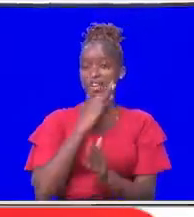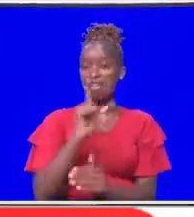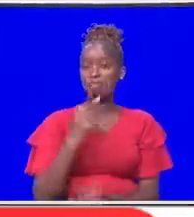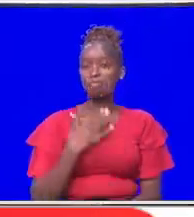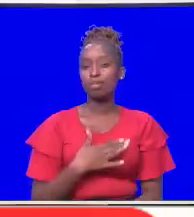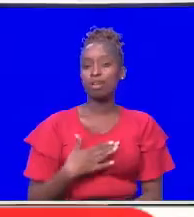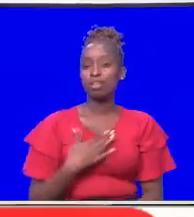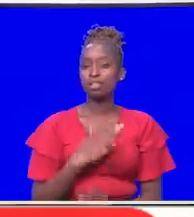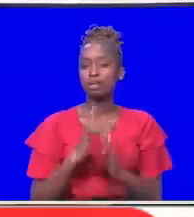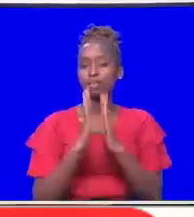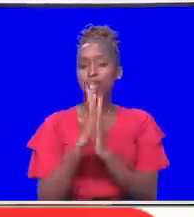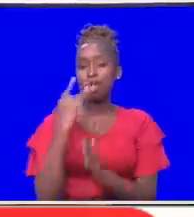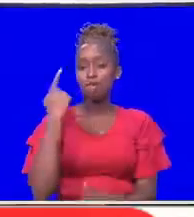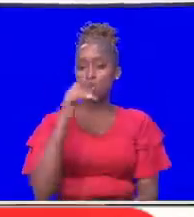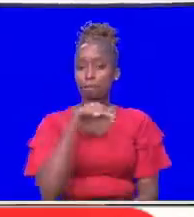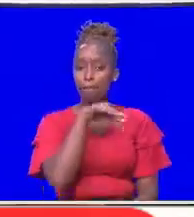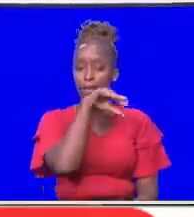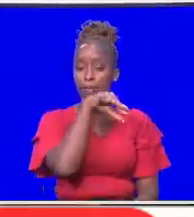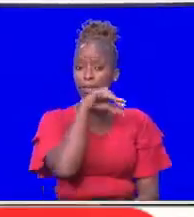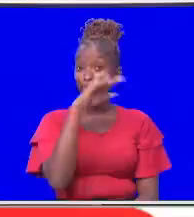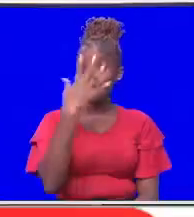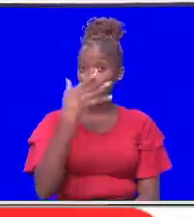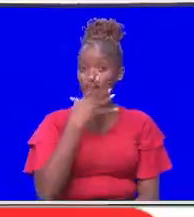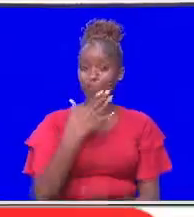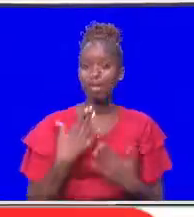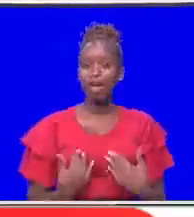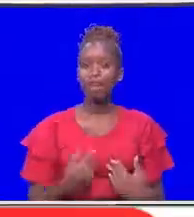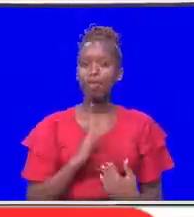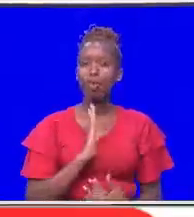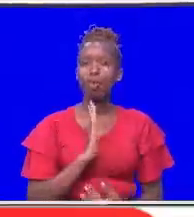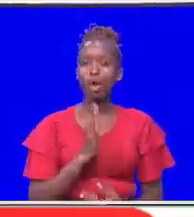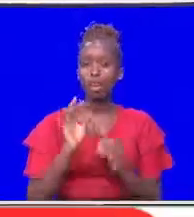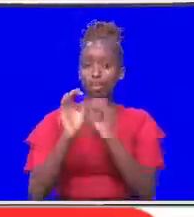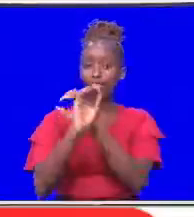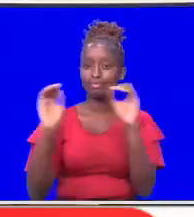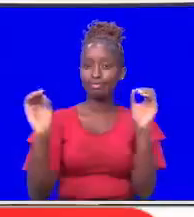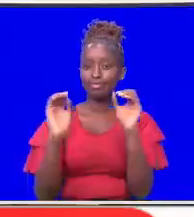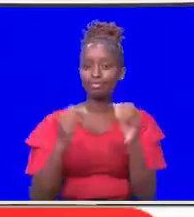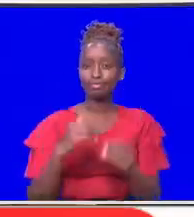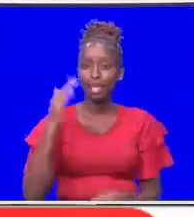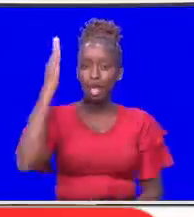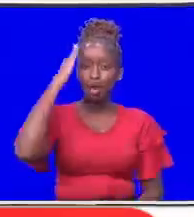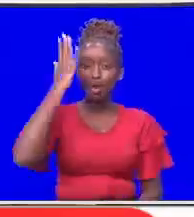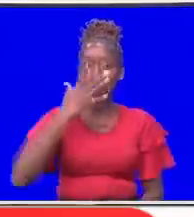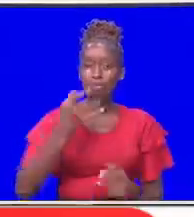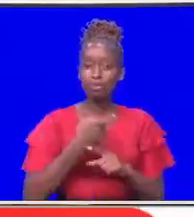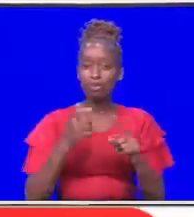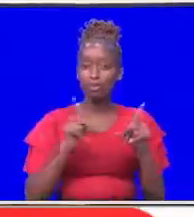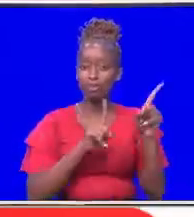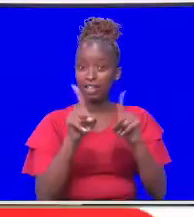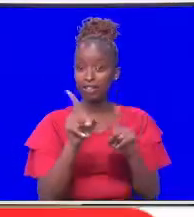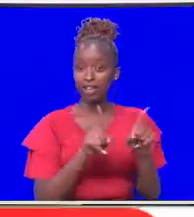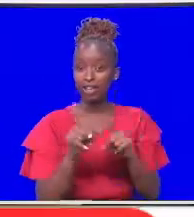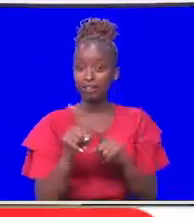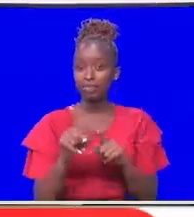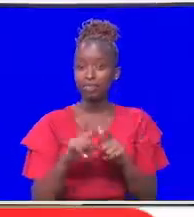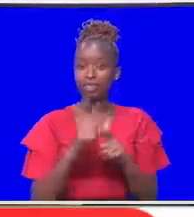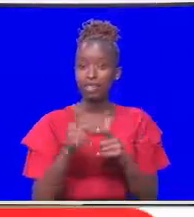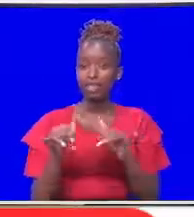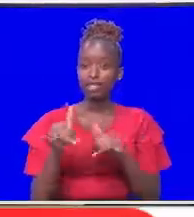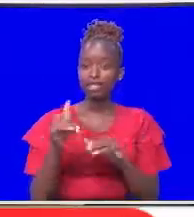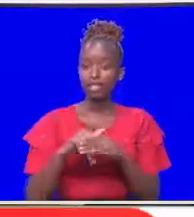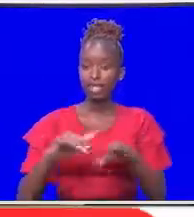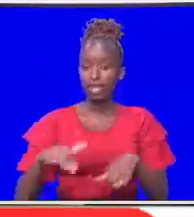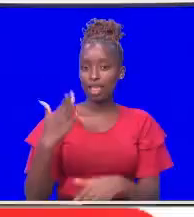Tumuombe baba. Sababu sio mapenzi yake. Najua alitoka safari, alikuwa huko